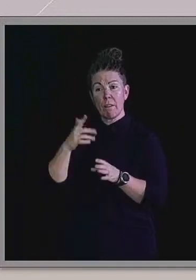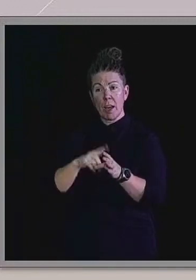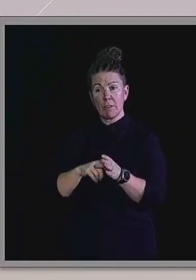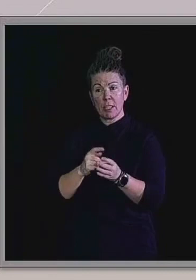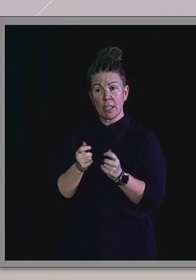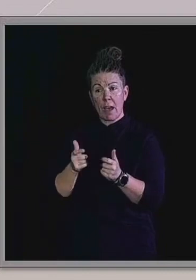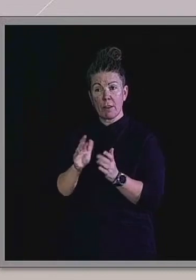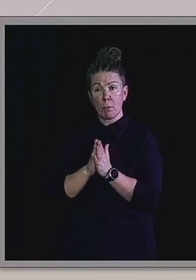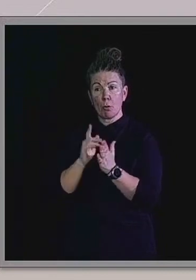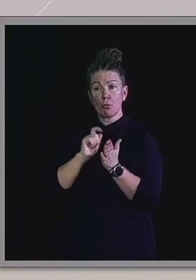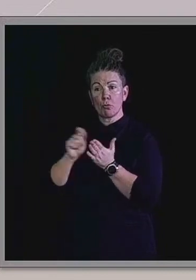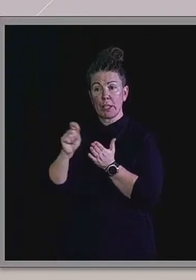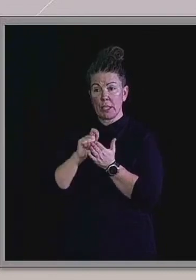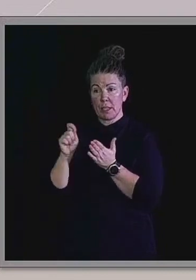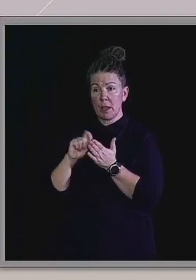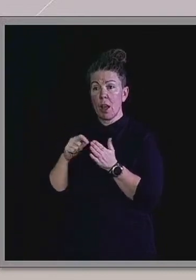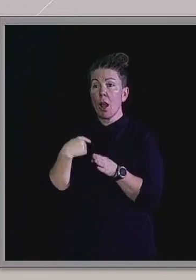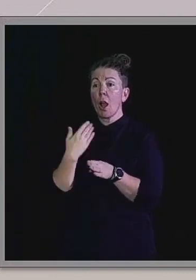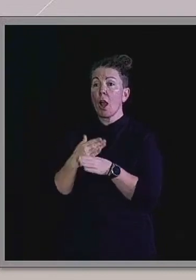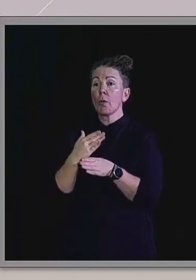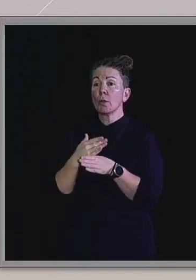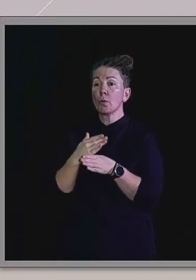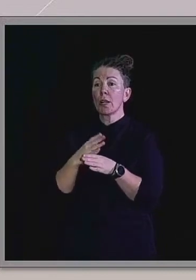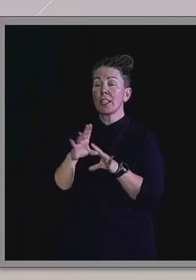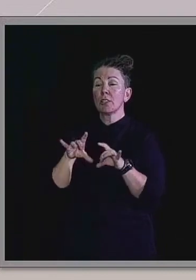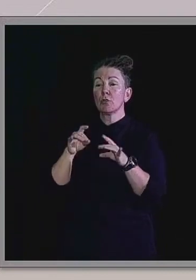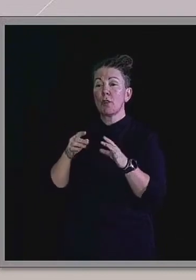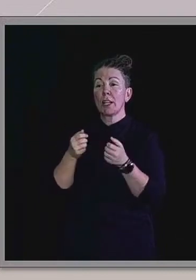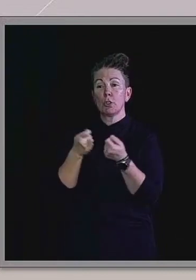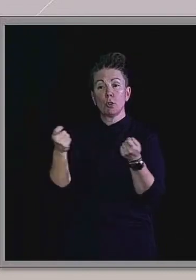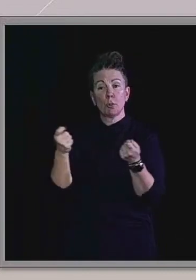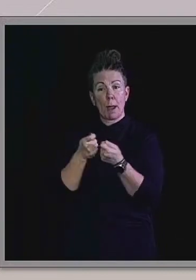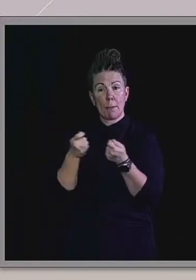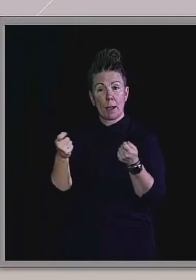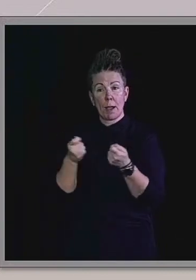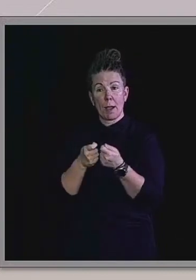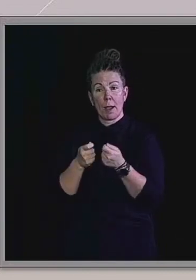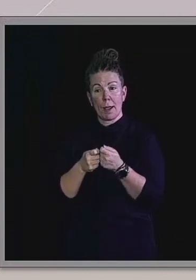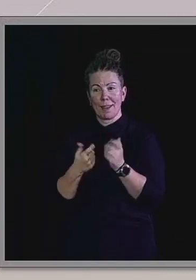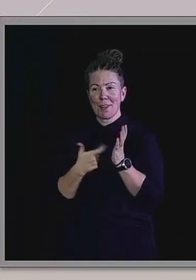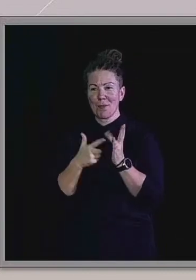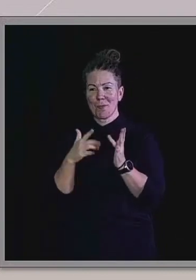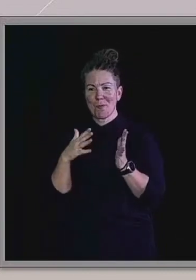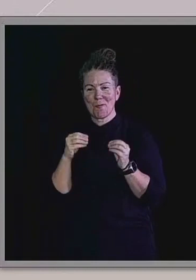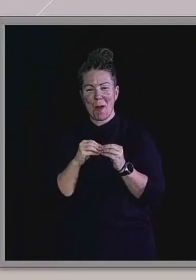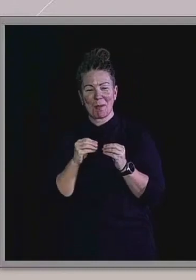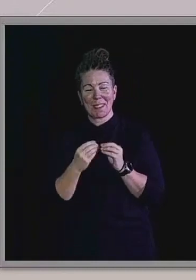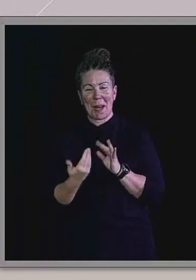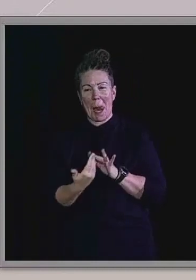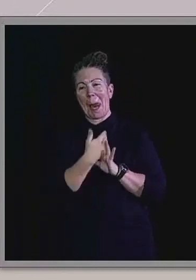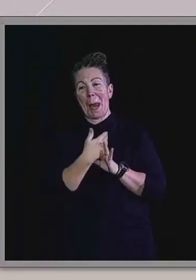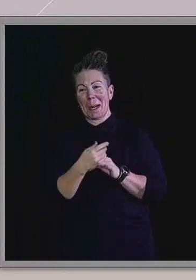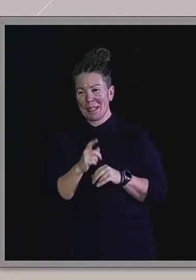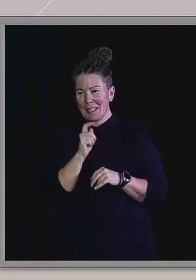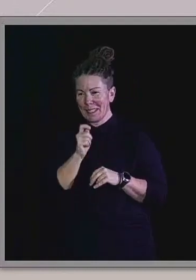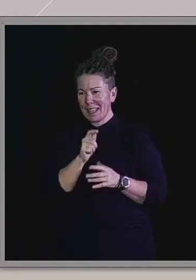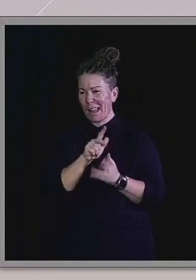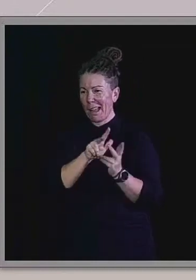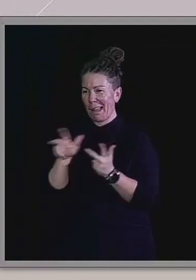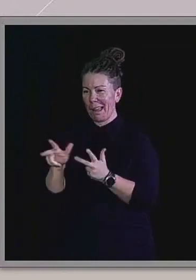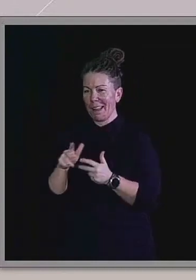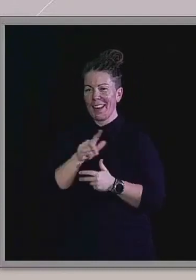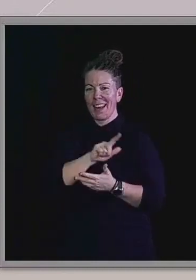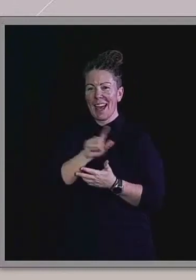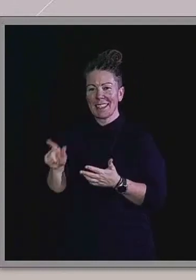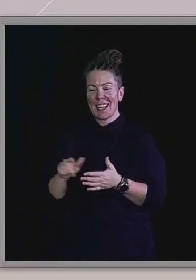that book, I was working at the Australian newspaper. I think Robert's going to give me a hard time for that later on. But